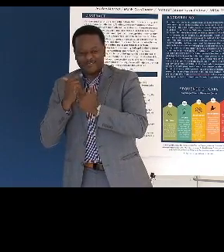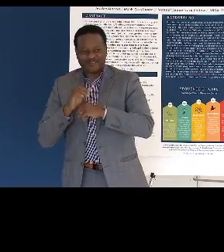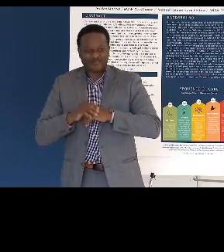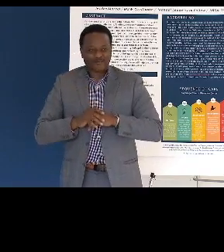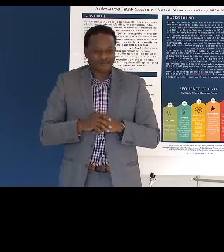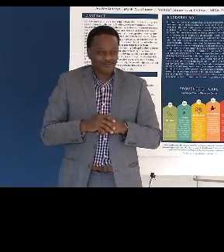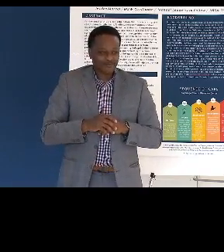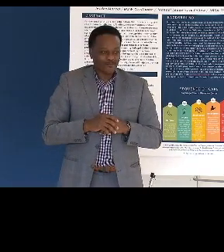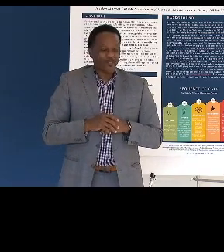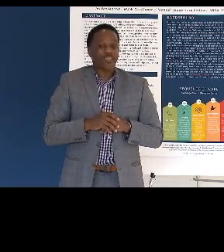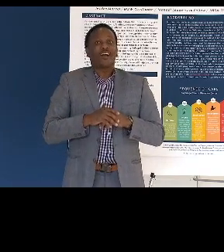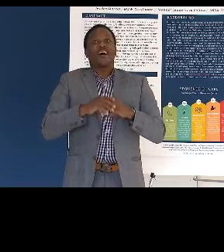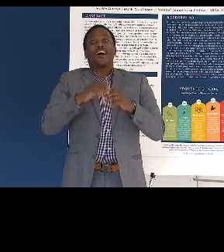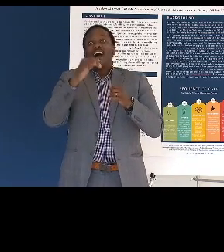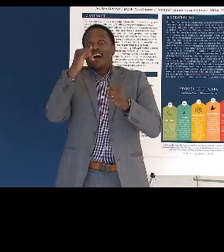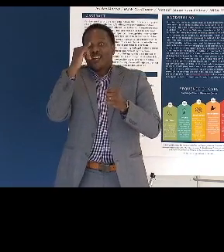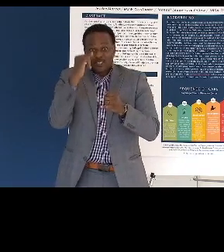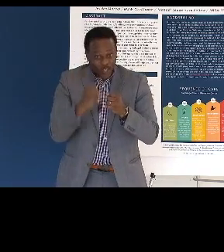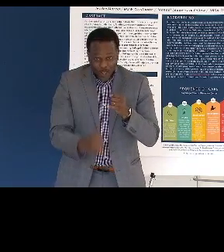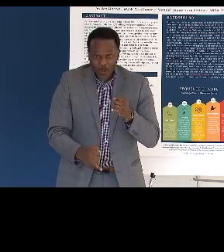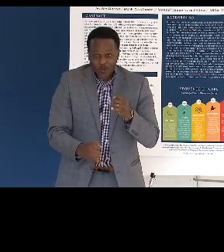To close,